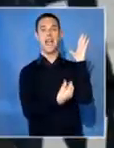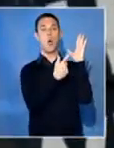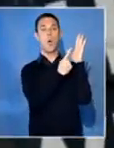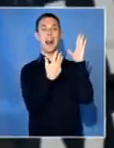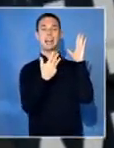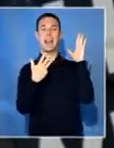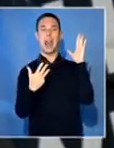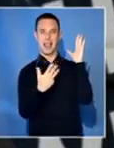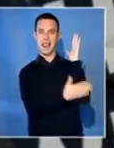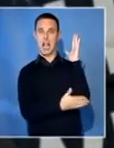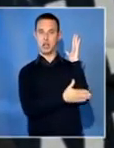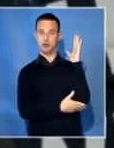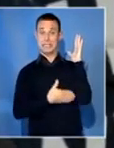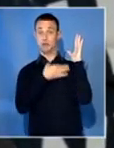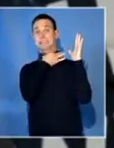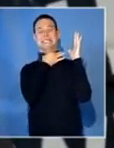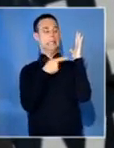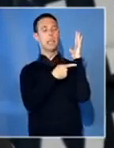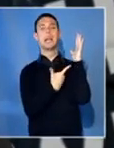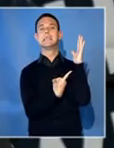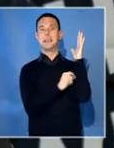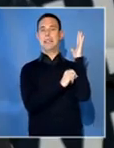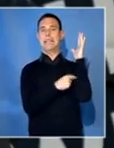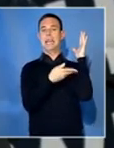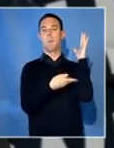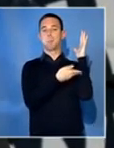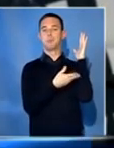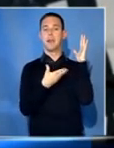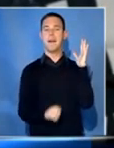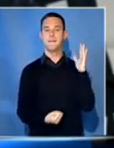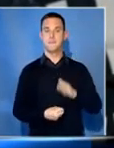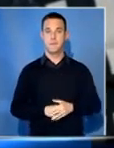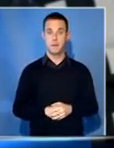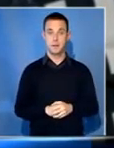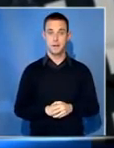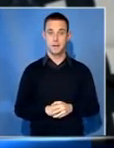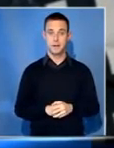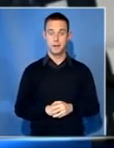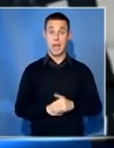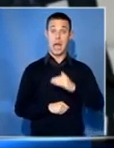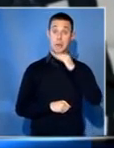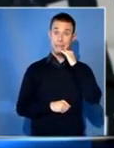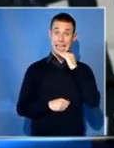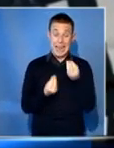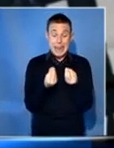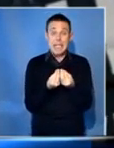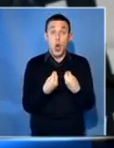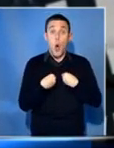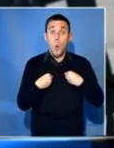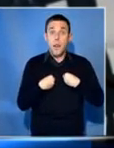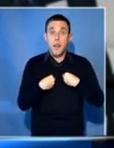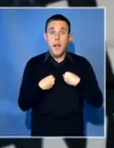countries. One of the parameters which is more relevant is the protection of assets is perceived as